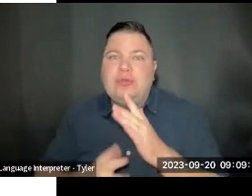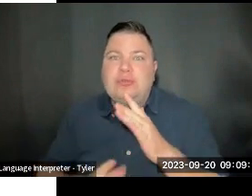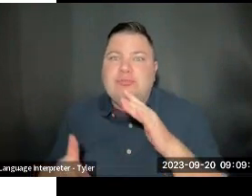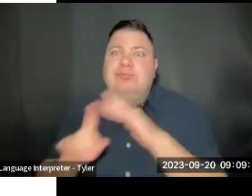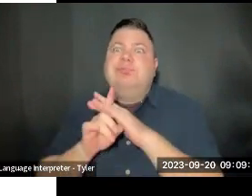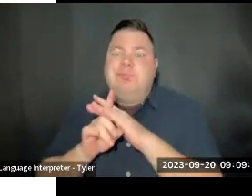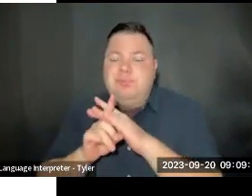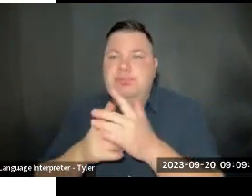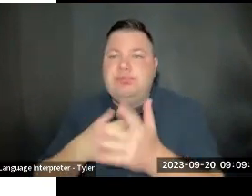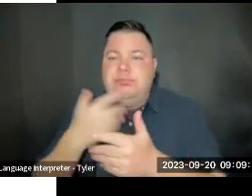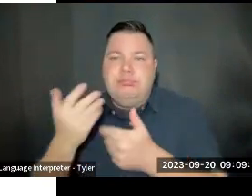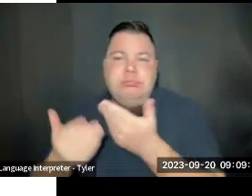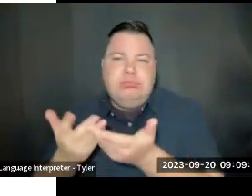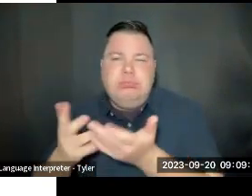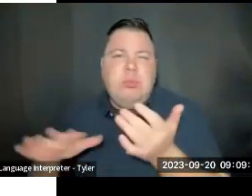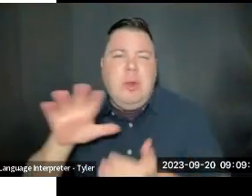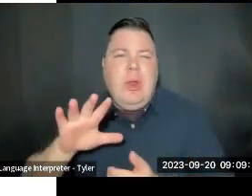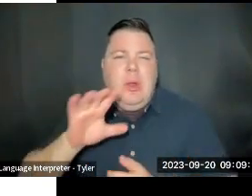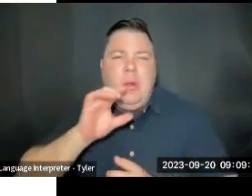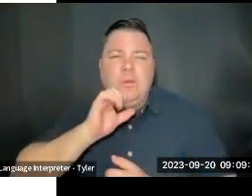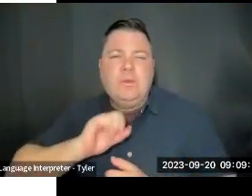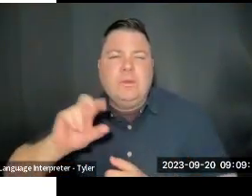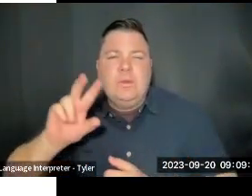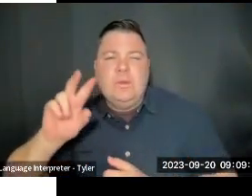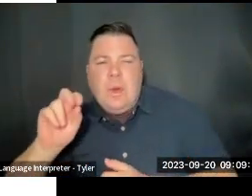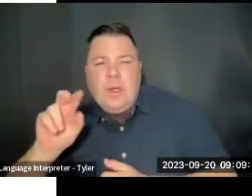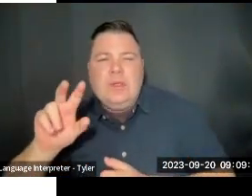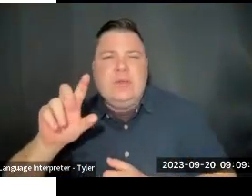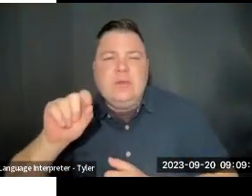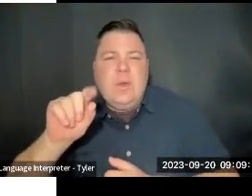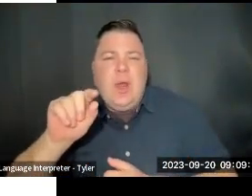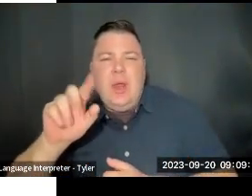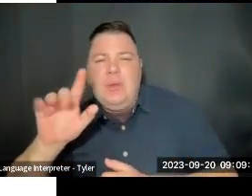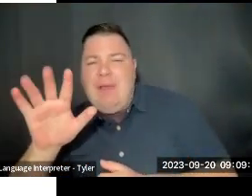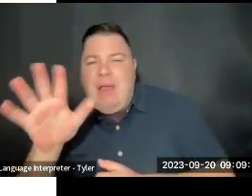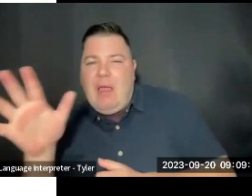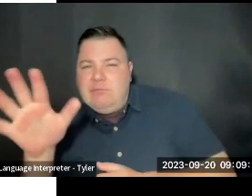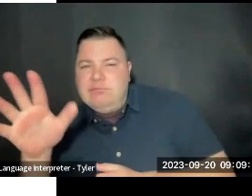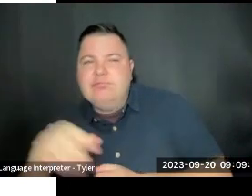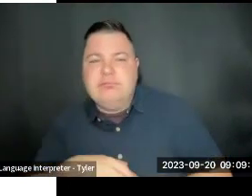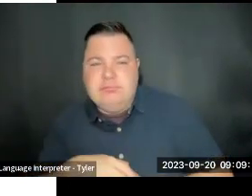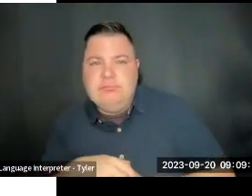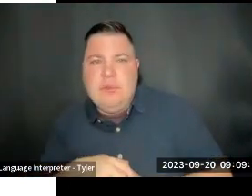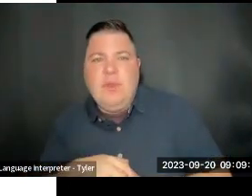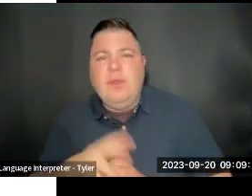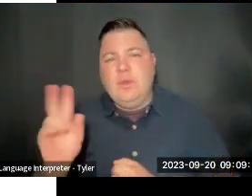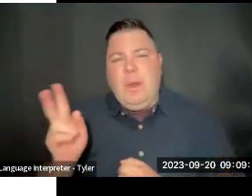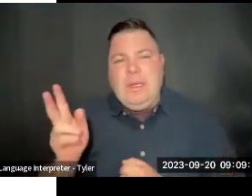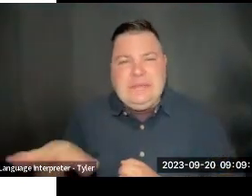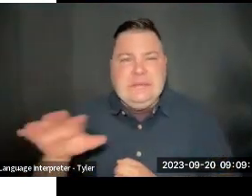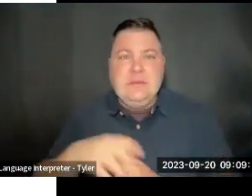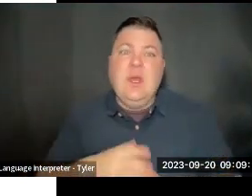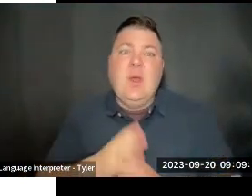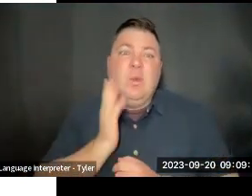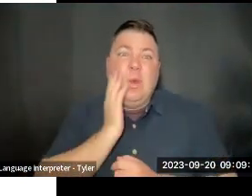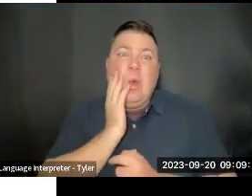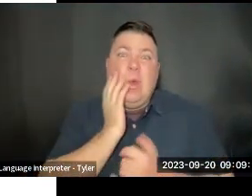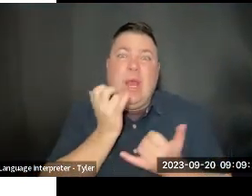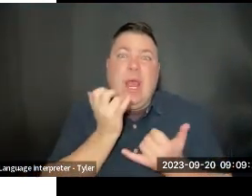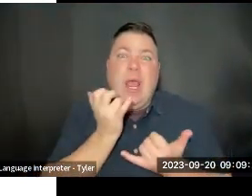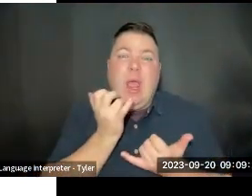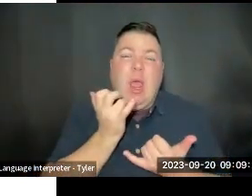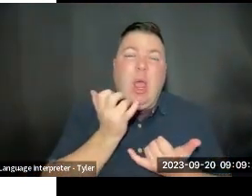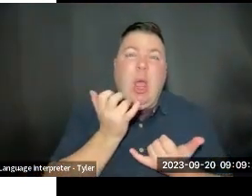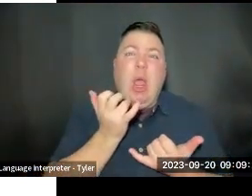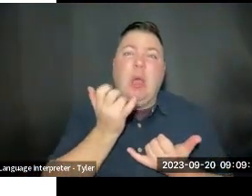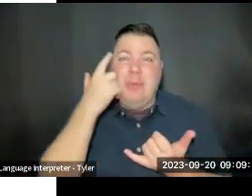themselves in the mid-20s. We also know that there's a lot of stigma associated with